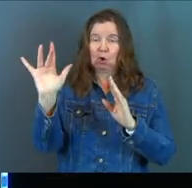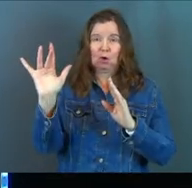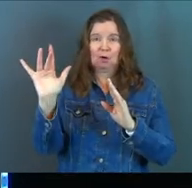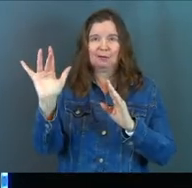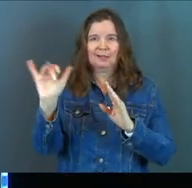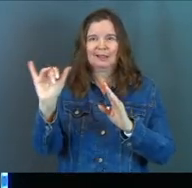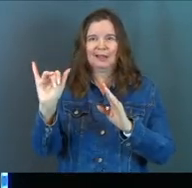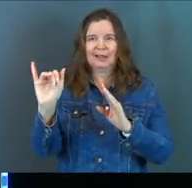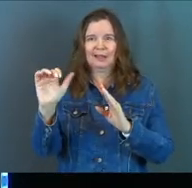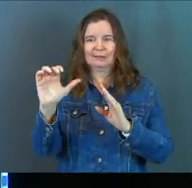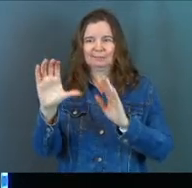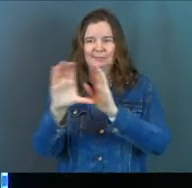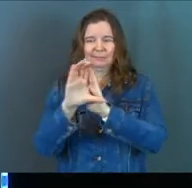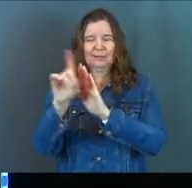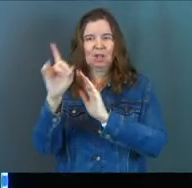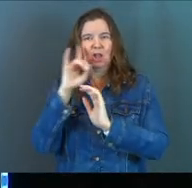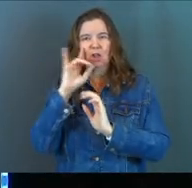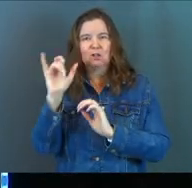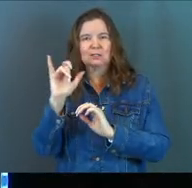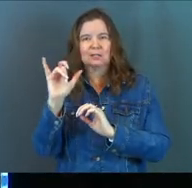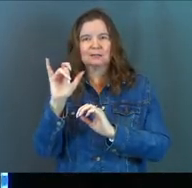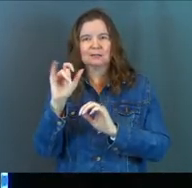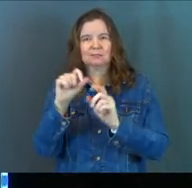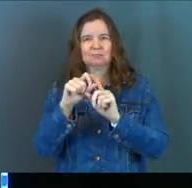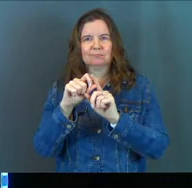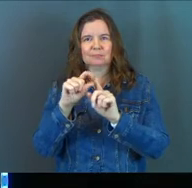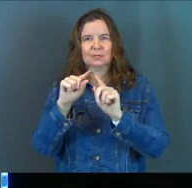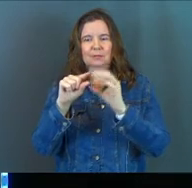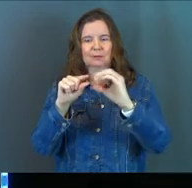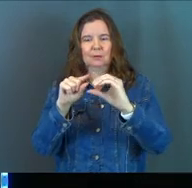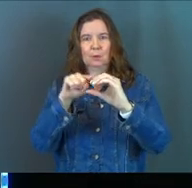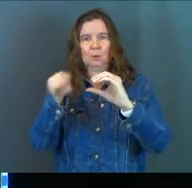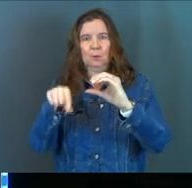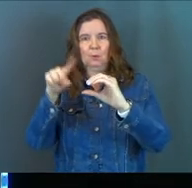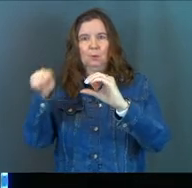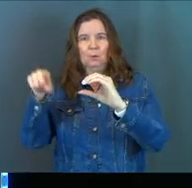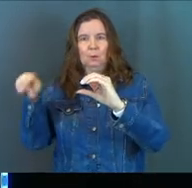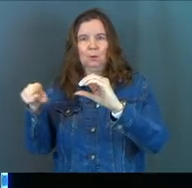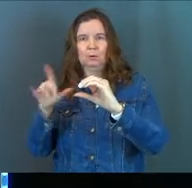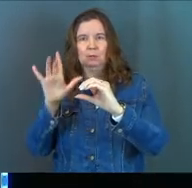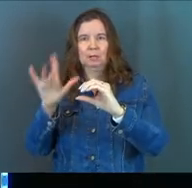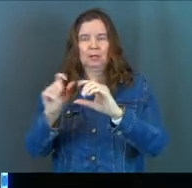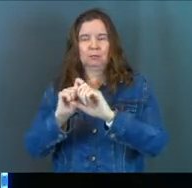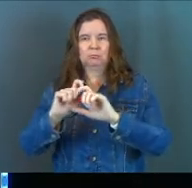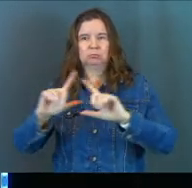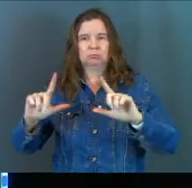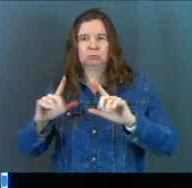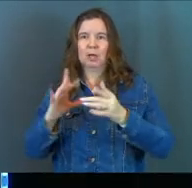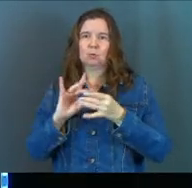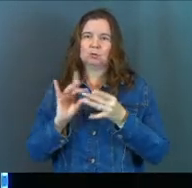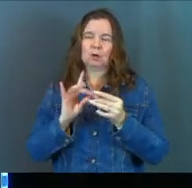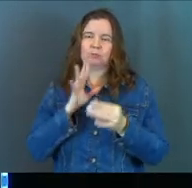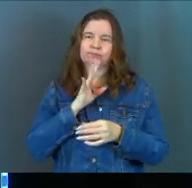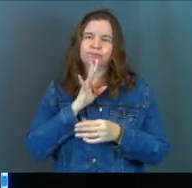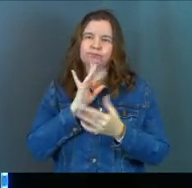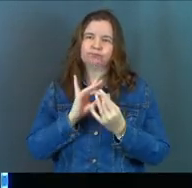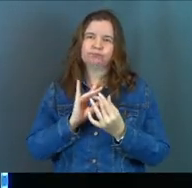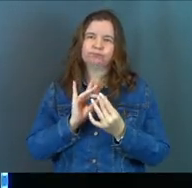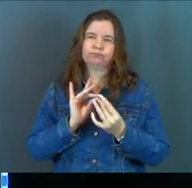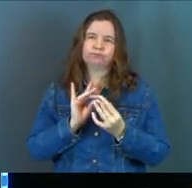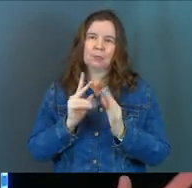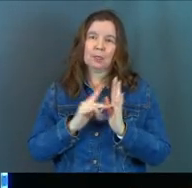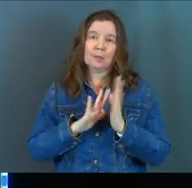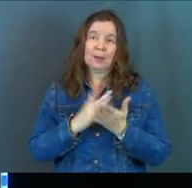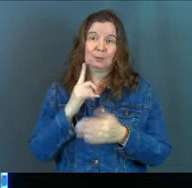little like icon up there. It looks like a loudspeaker kind of thing. Literally, just click on that, and it will start reading the Bible to